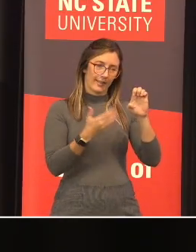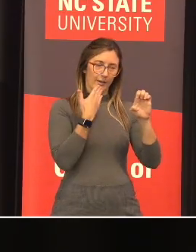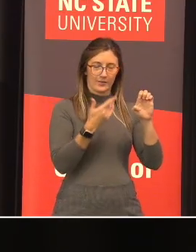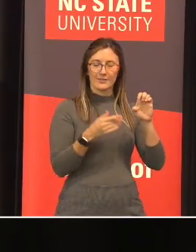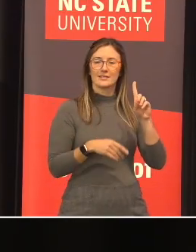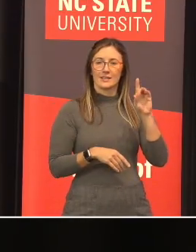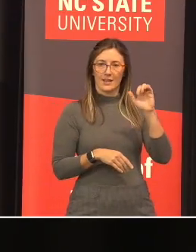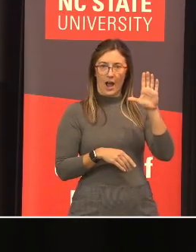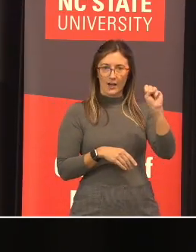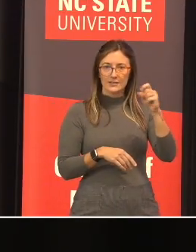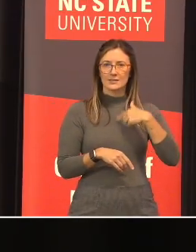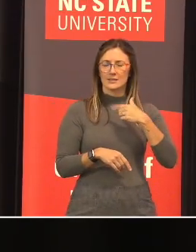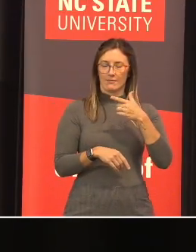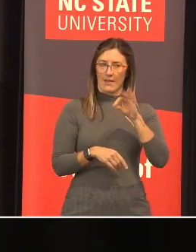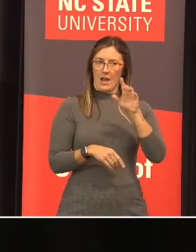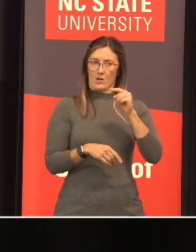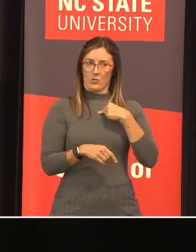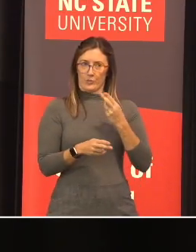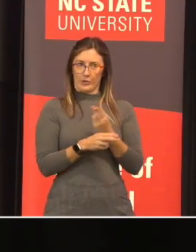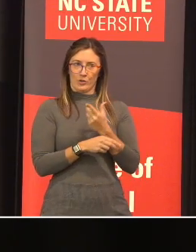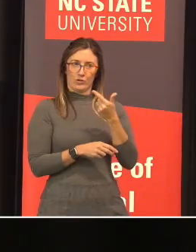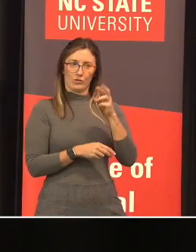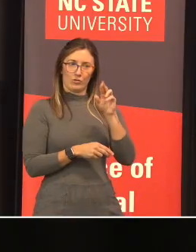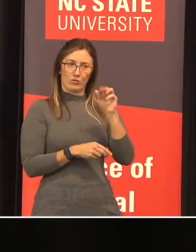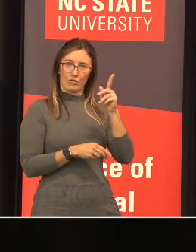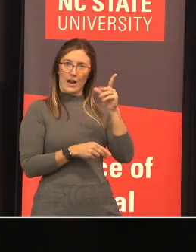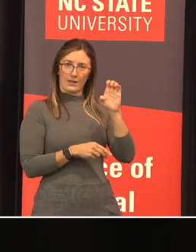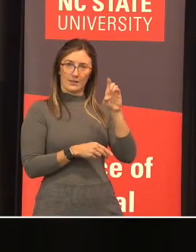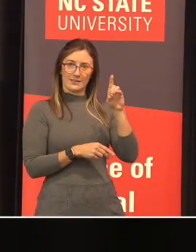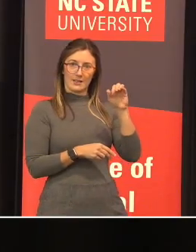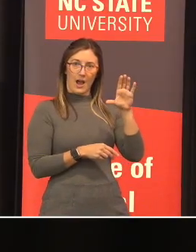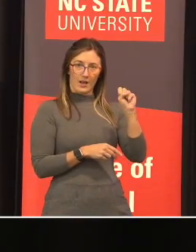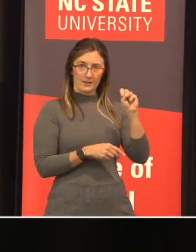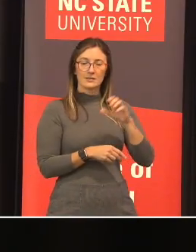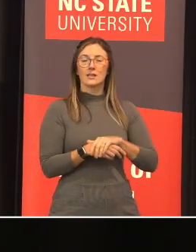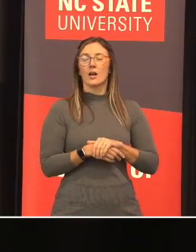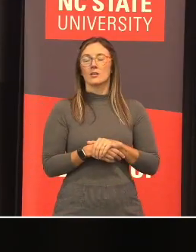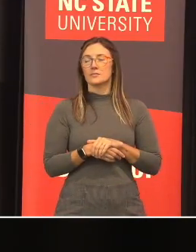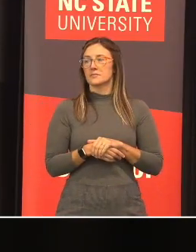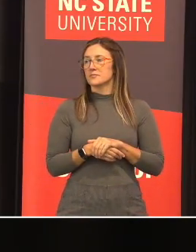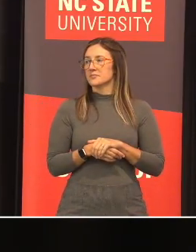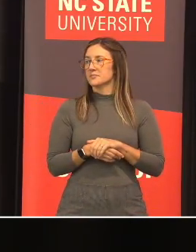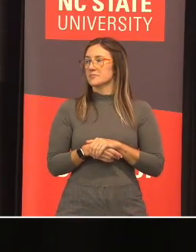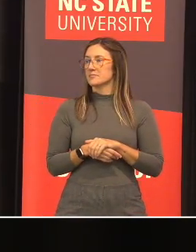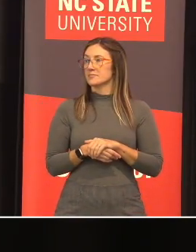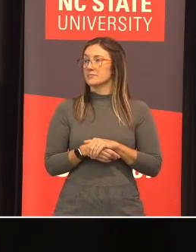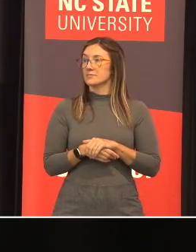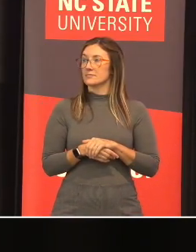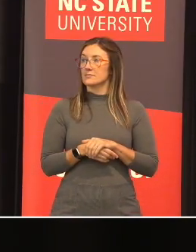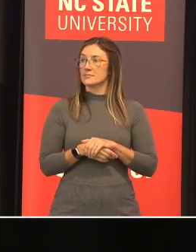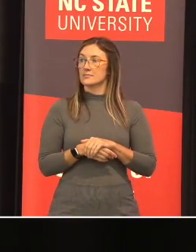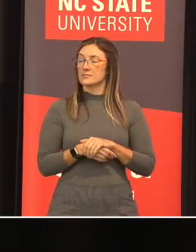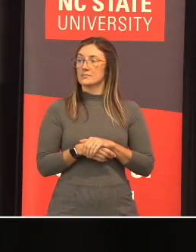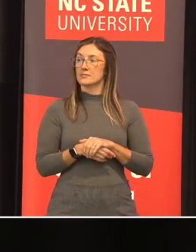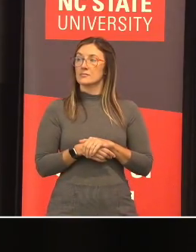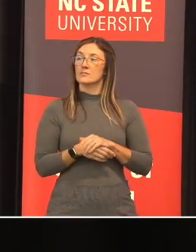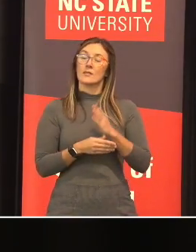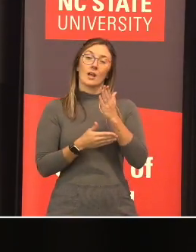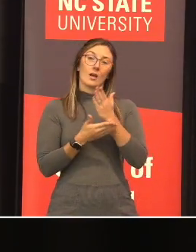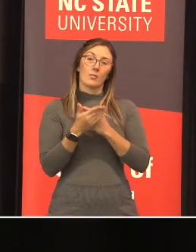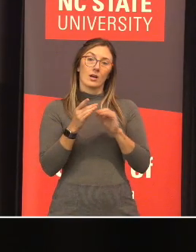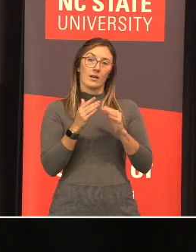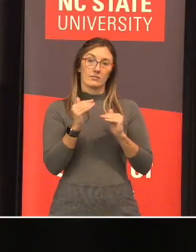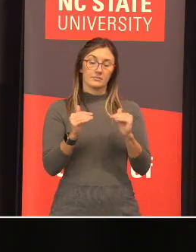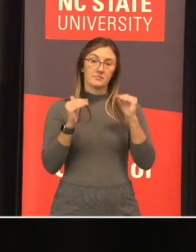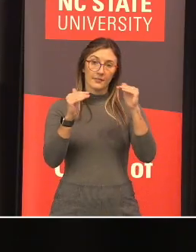that's outstanding. Ann's a member of the Association of Higher Education and Disability Group, AHED, and the Council